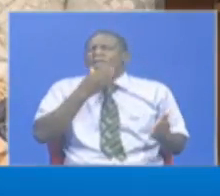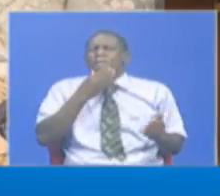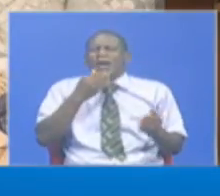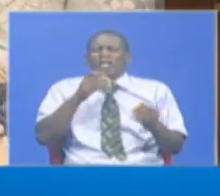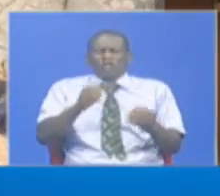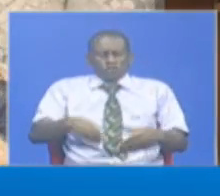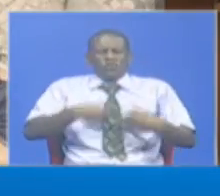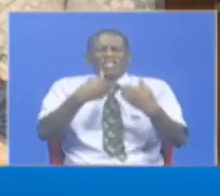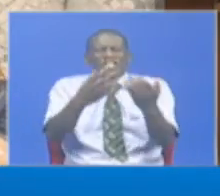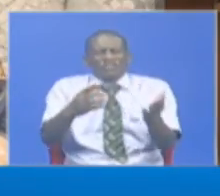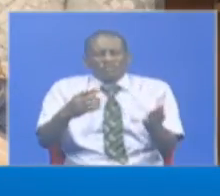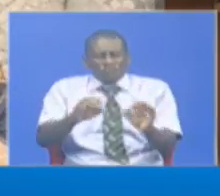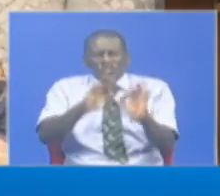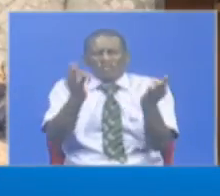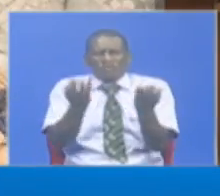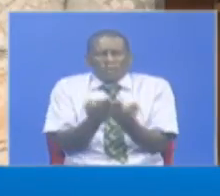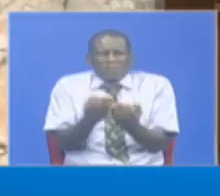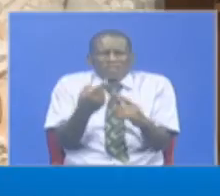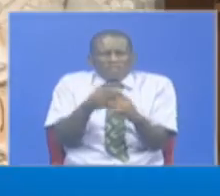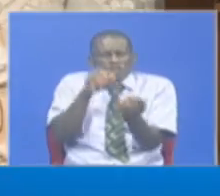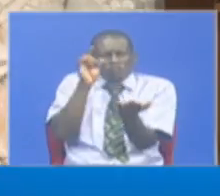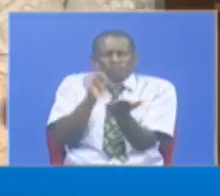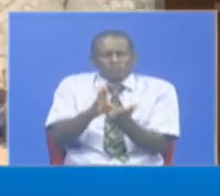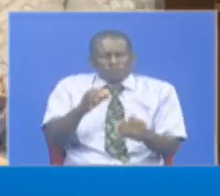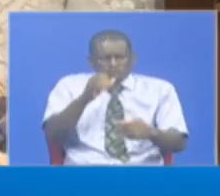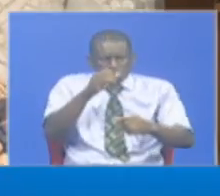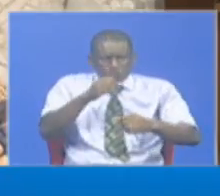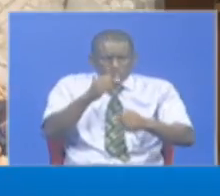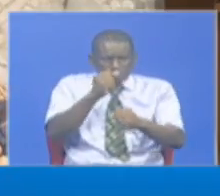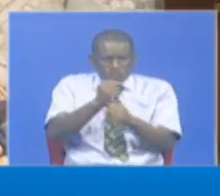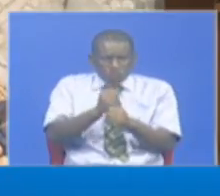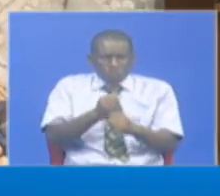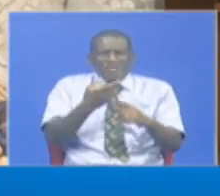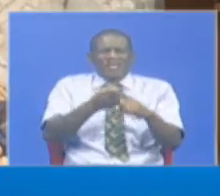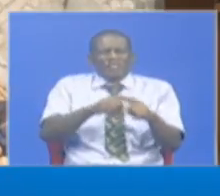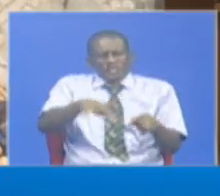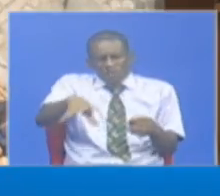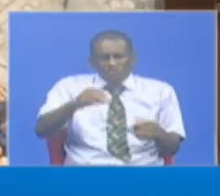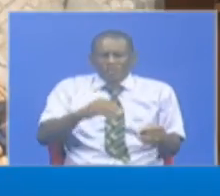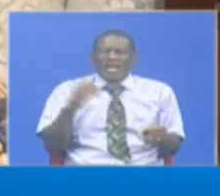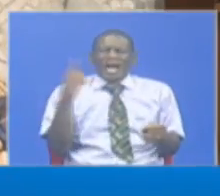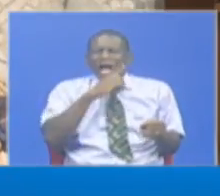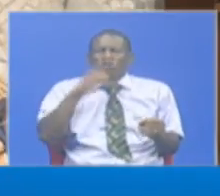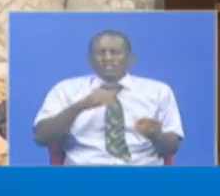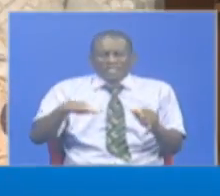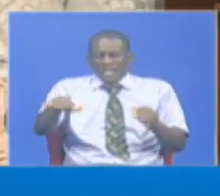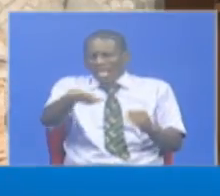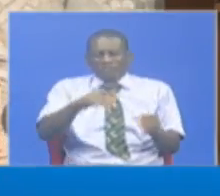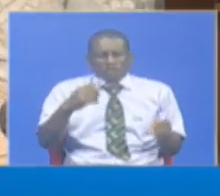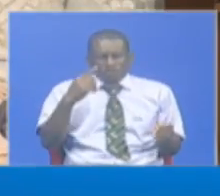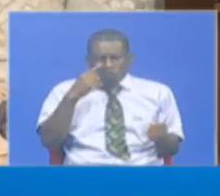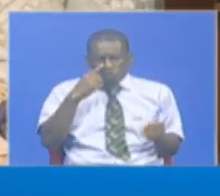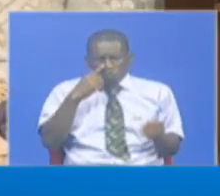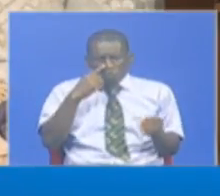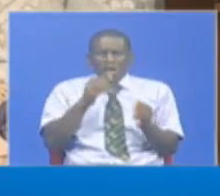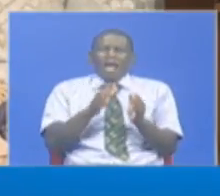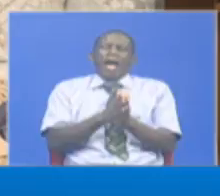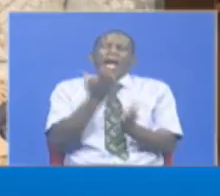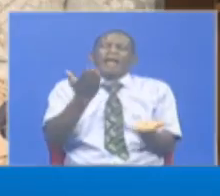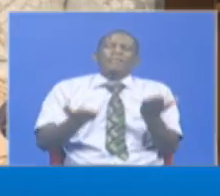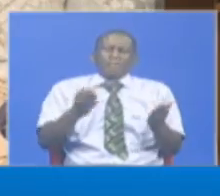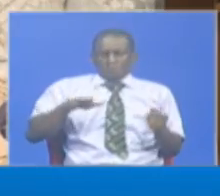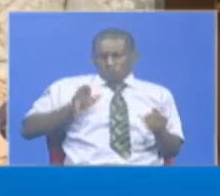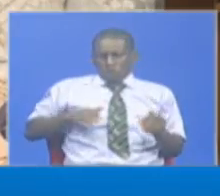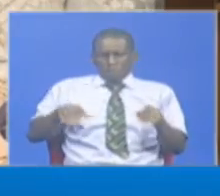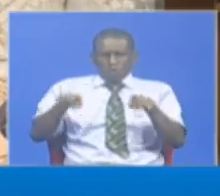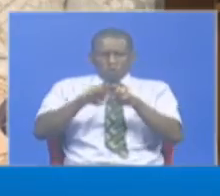for home and then they lose a job, then they find a hostile environment at home, and maybe women